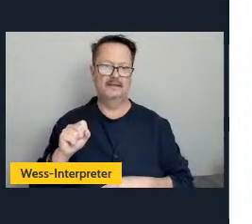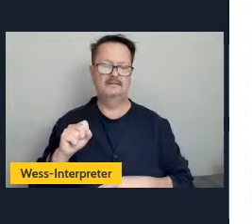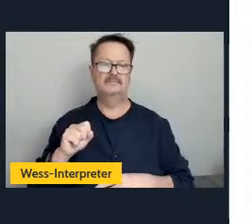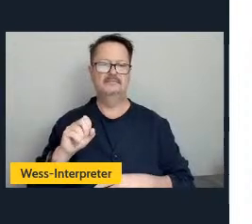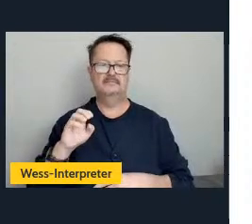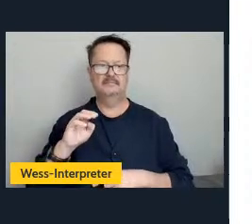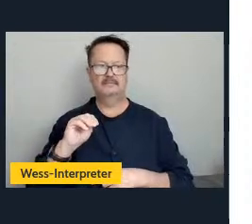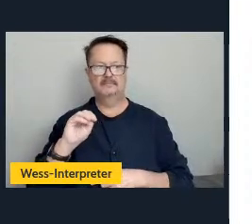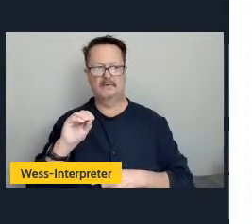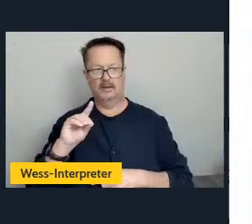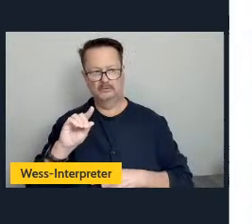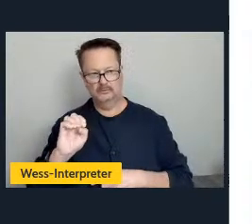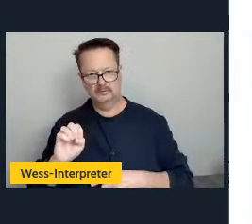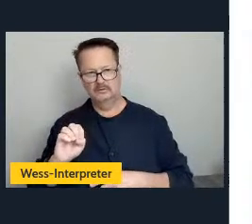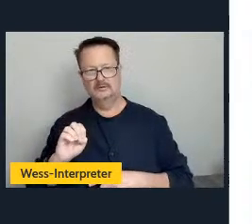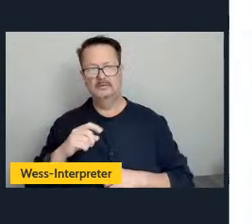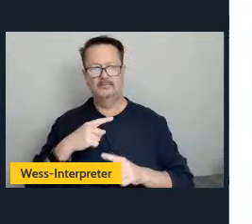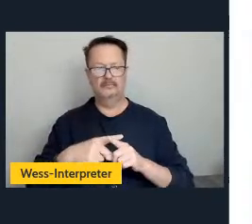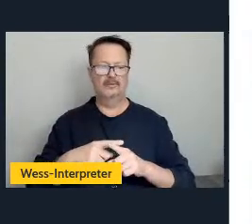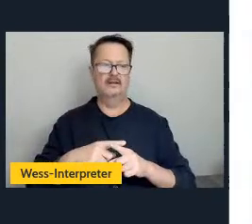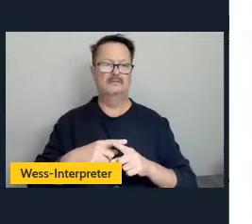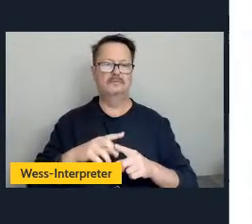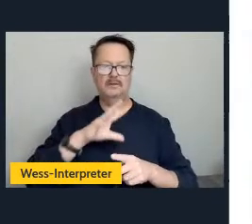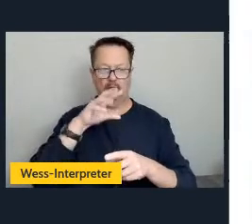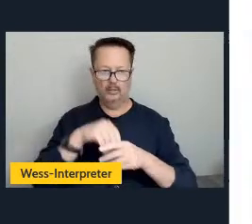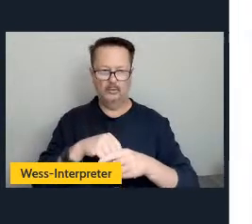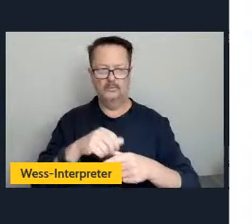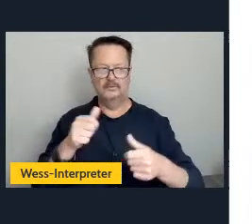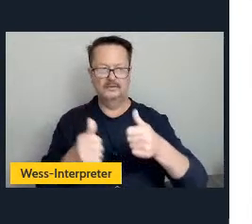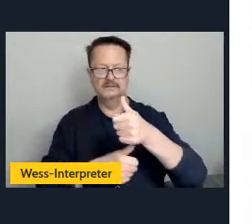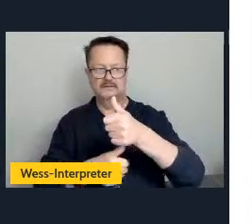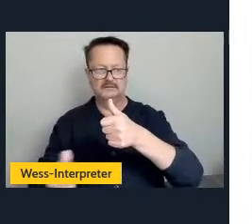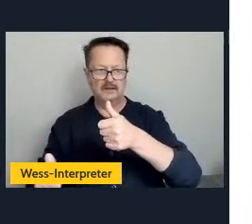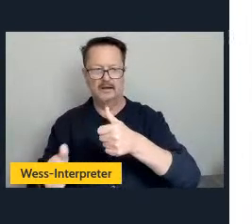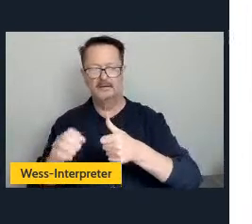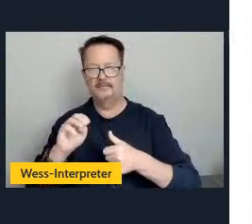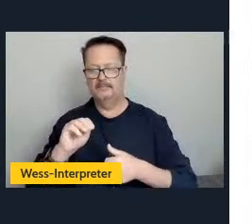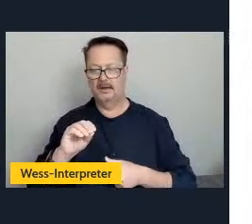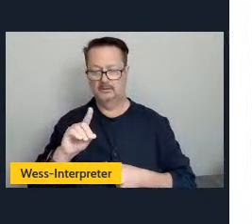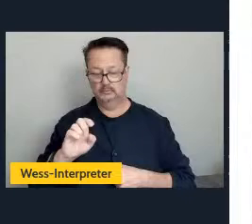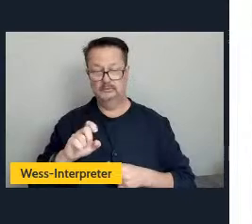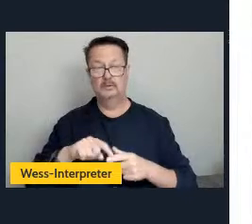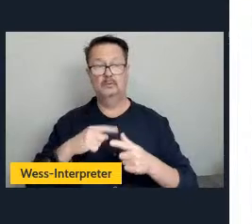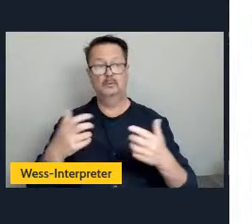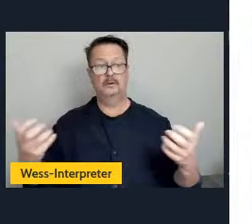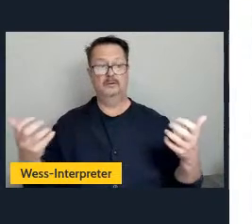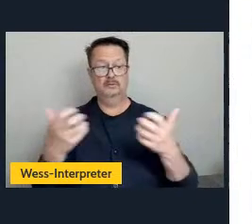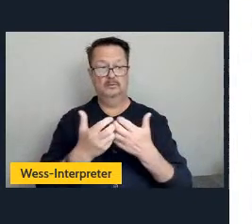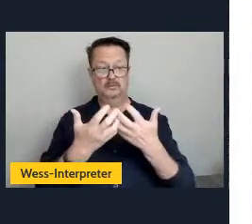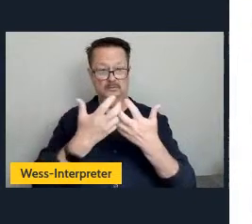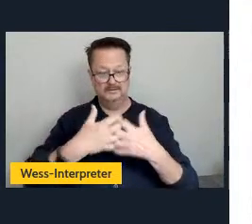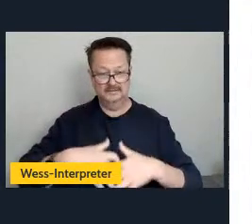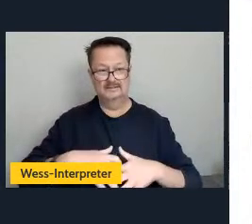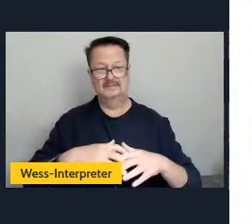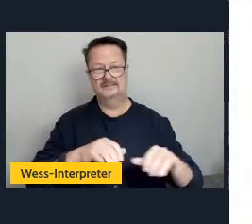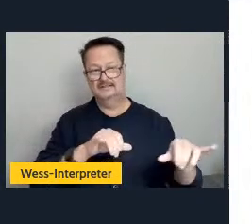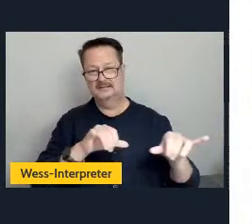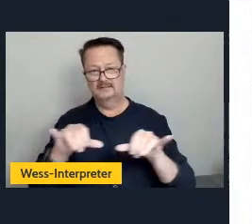also include 2 submodules here. So when you synthesize the projen